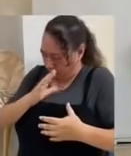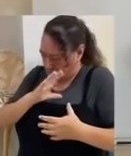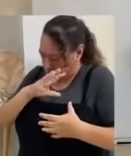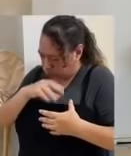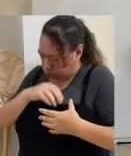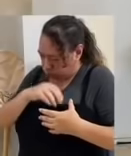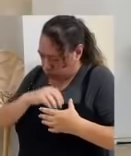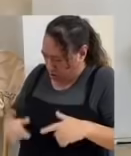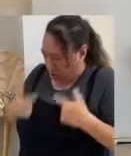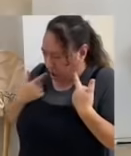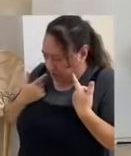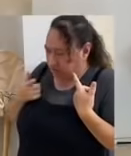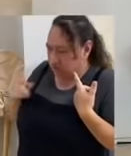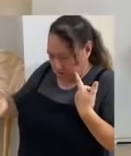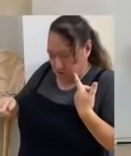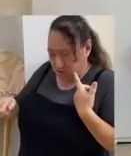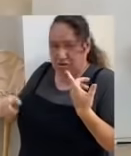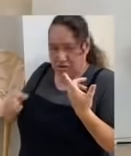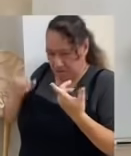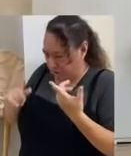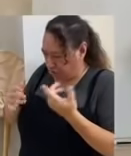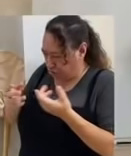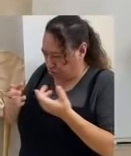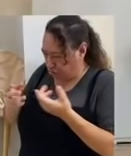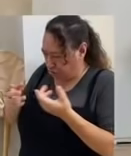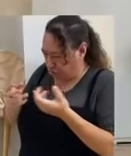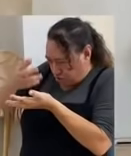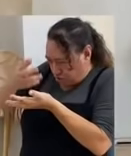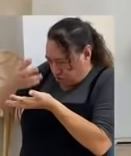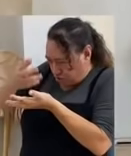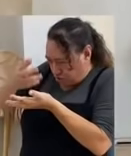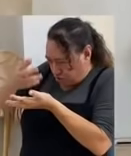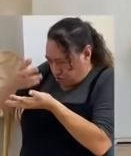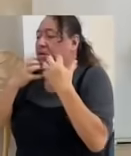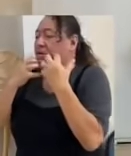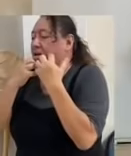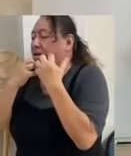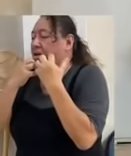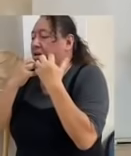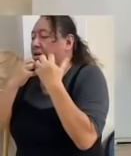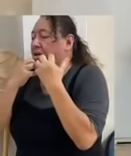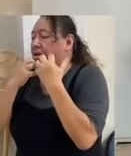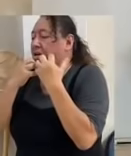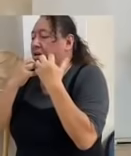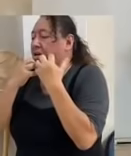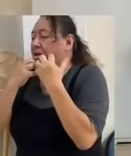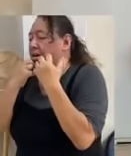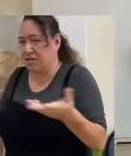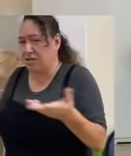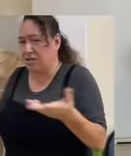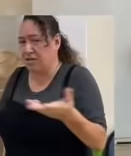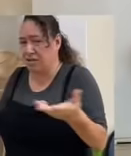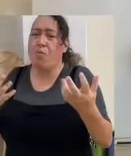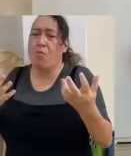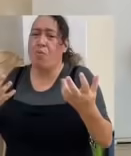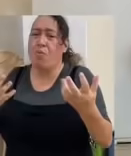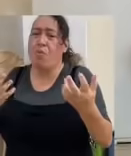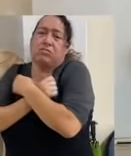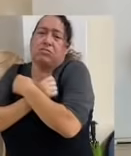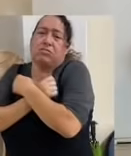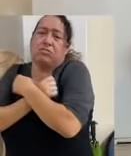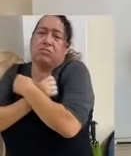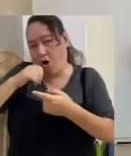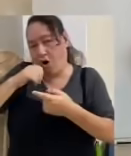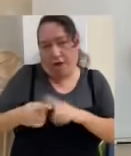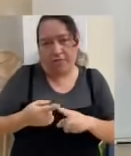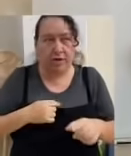things of this world, in affections. We put our life in affections, into to be loved, in my girlfriend, my